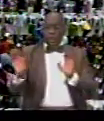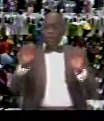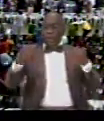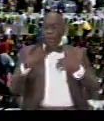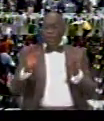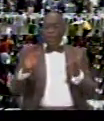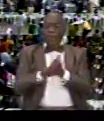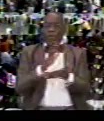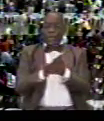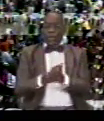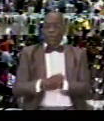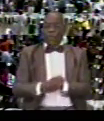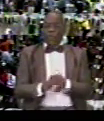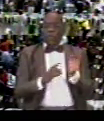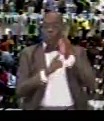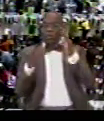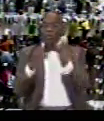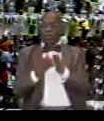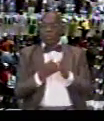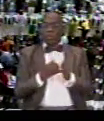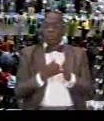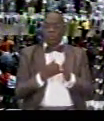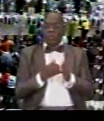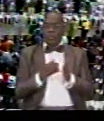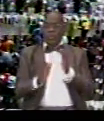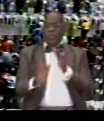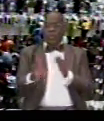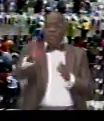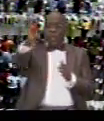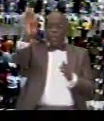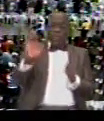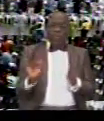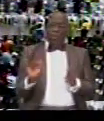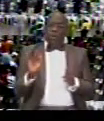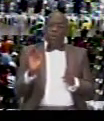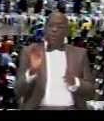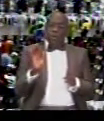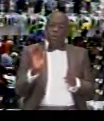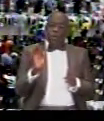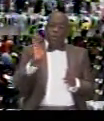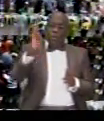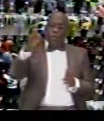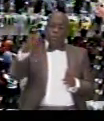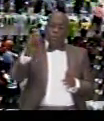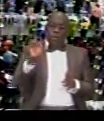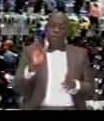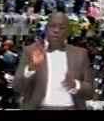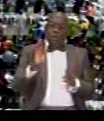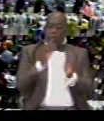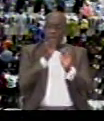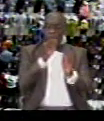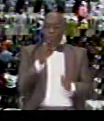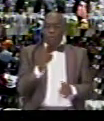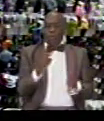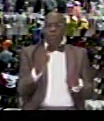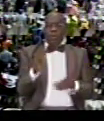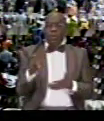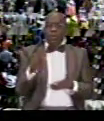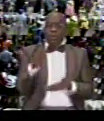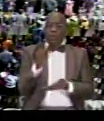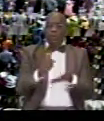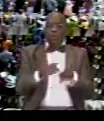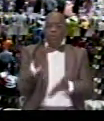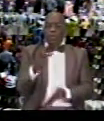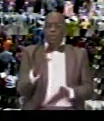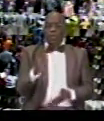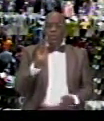Oh, beautiful, the Lord bless you. Let's look at page 2. Pass me